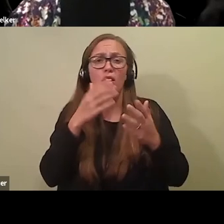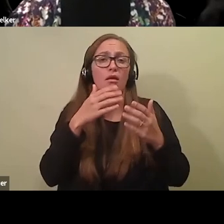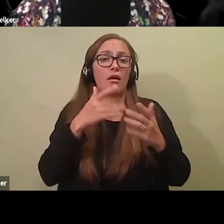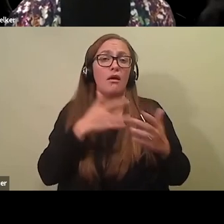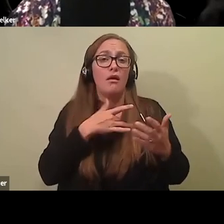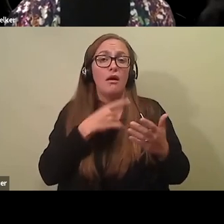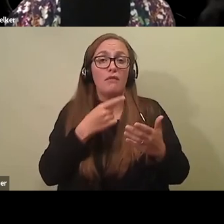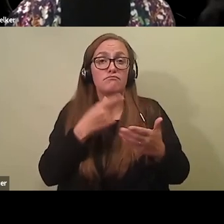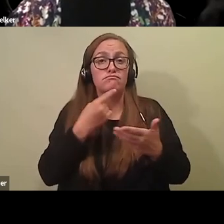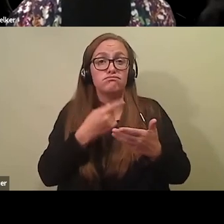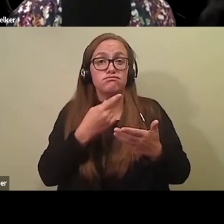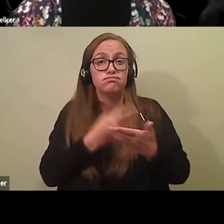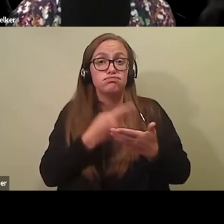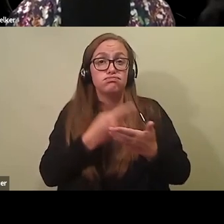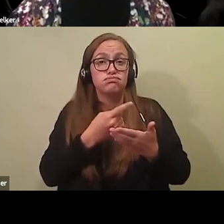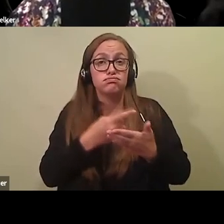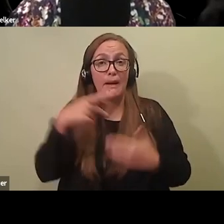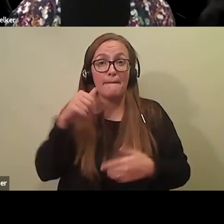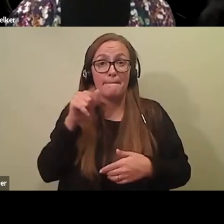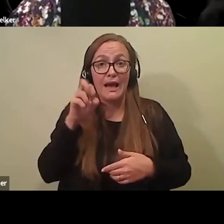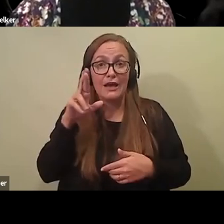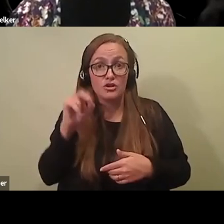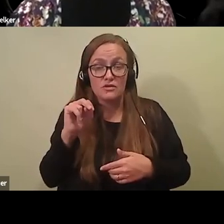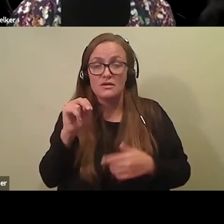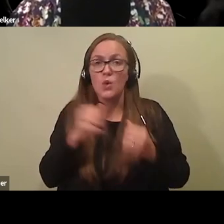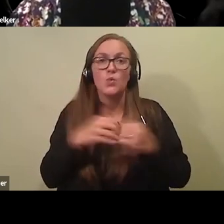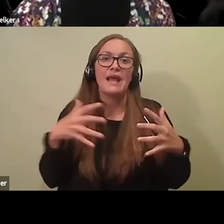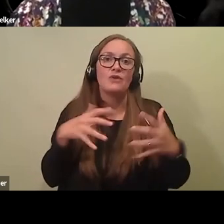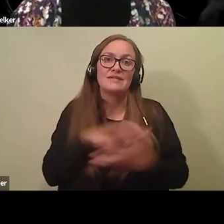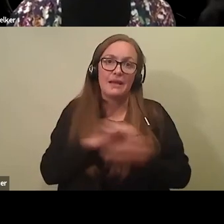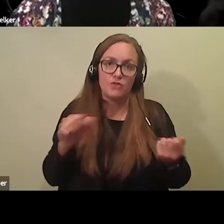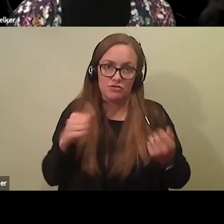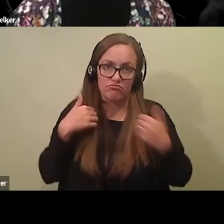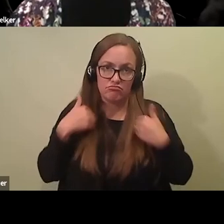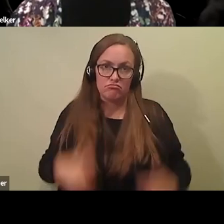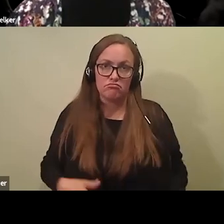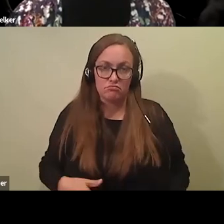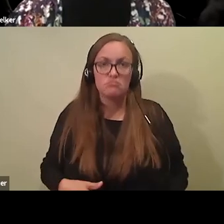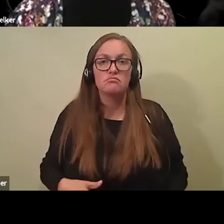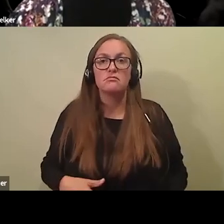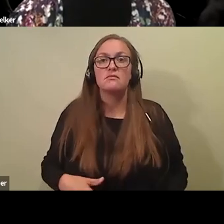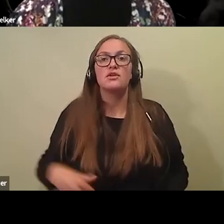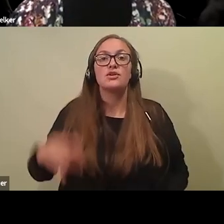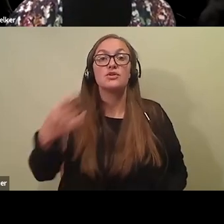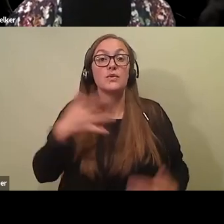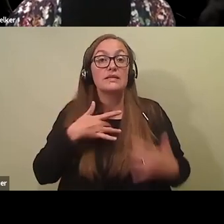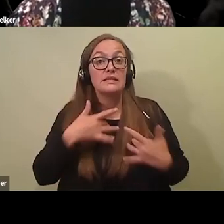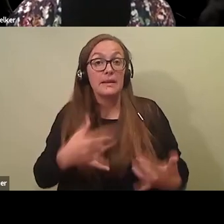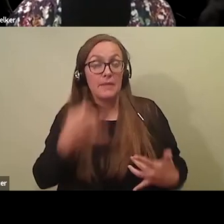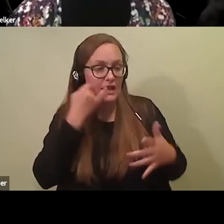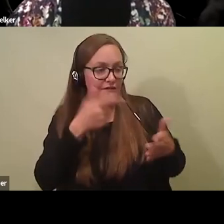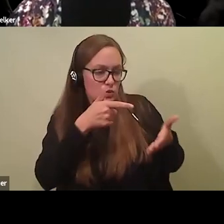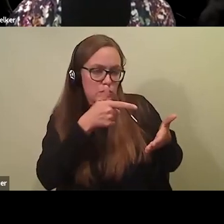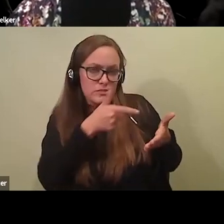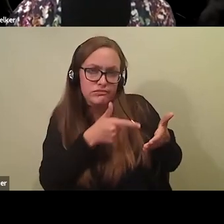other side. So like a regular thing, you cut something, it'll crack everywhere. So this one, these are